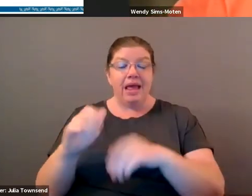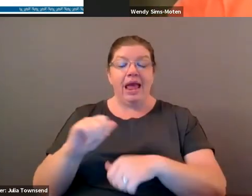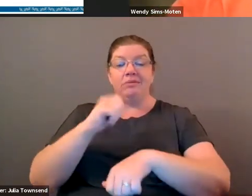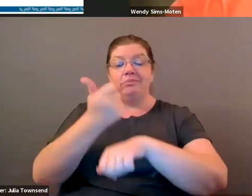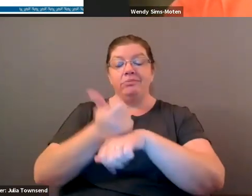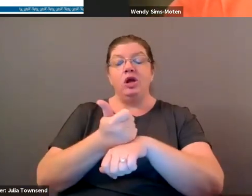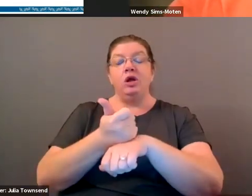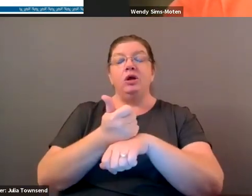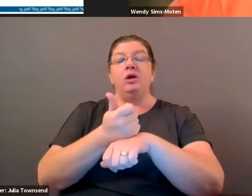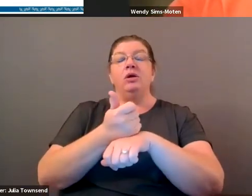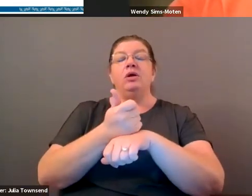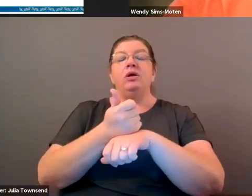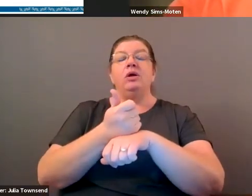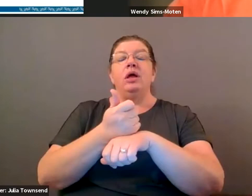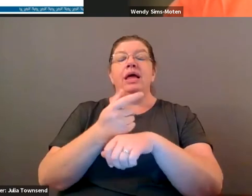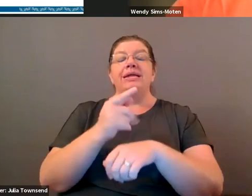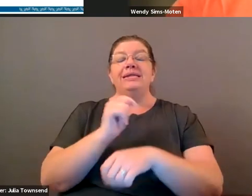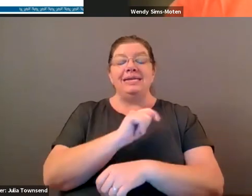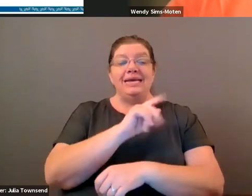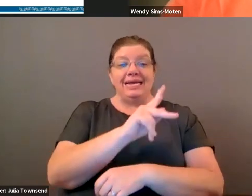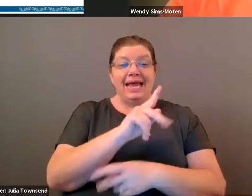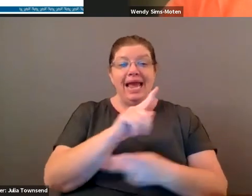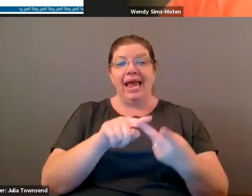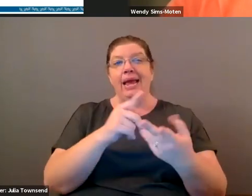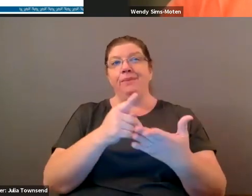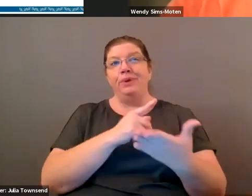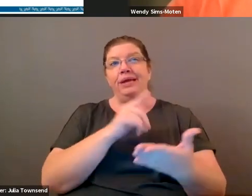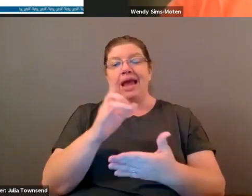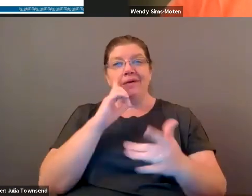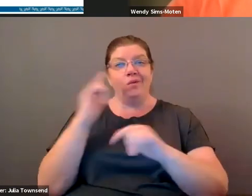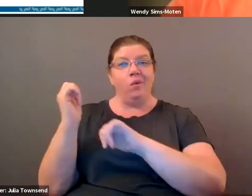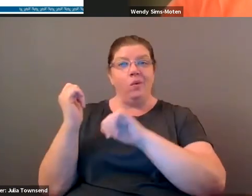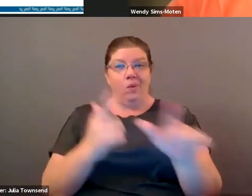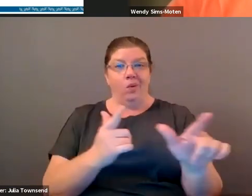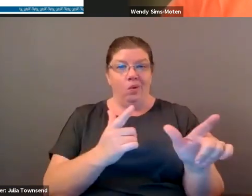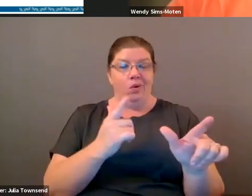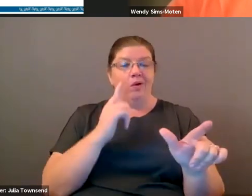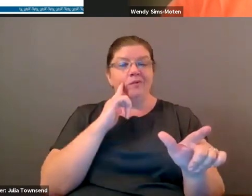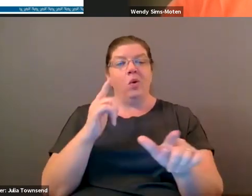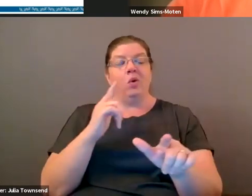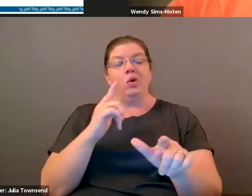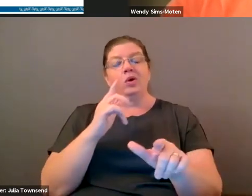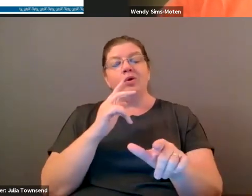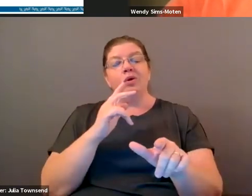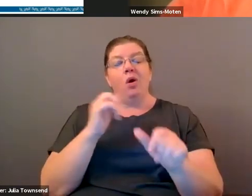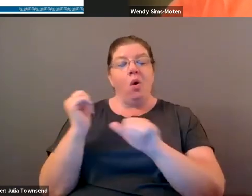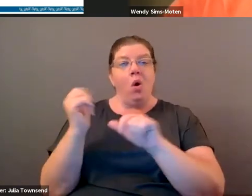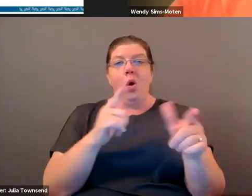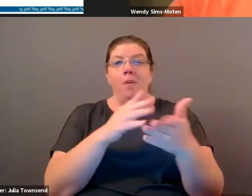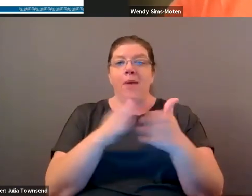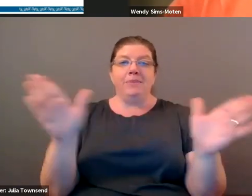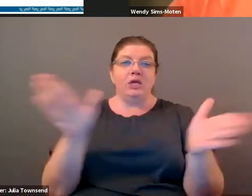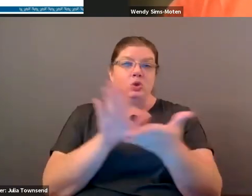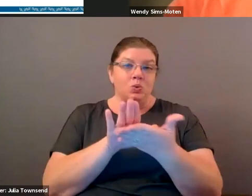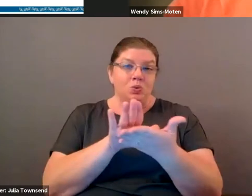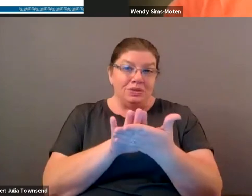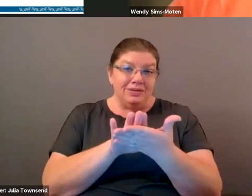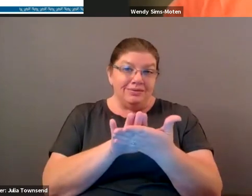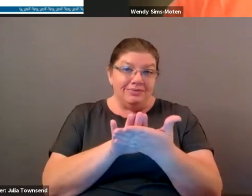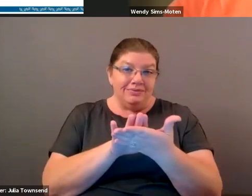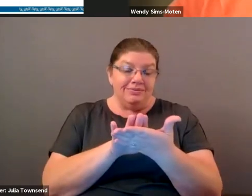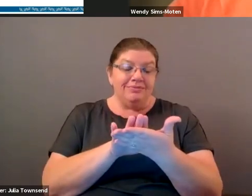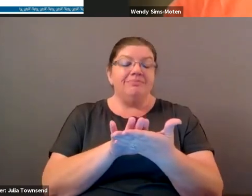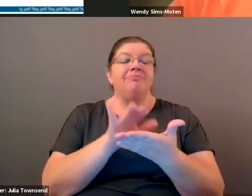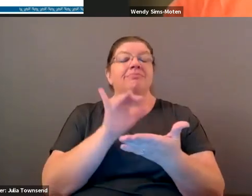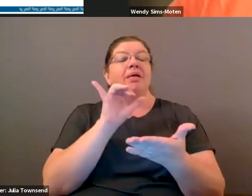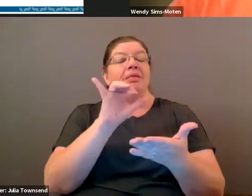universal TK, pre-K for all public schools. And that's going